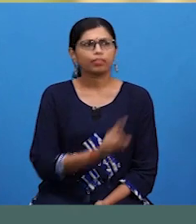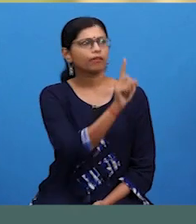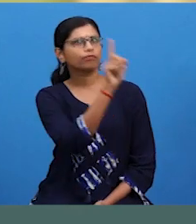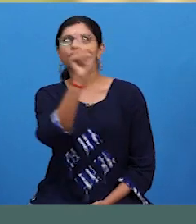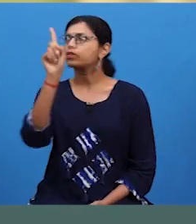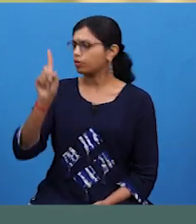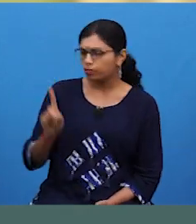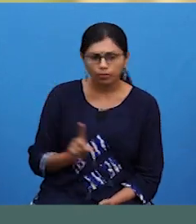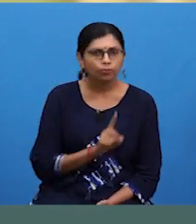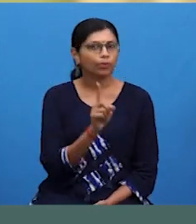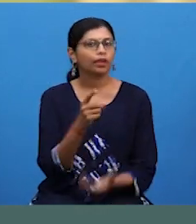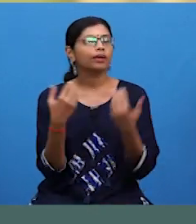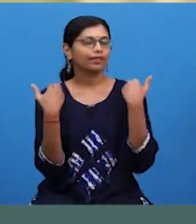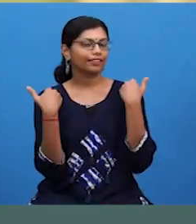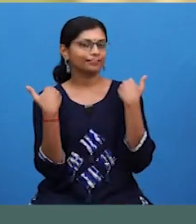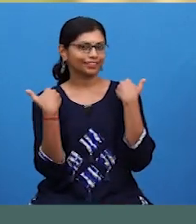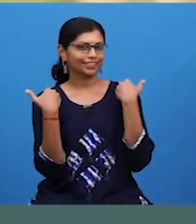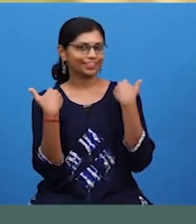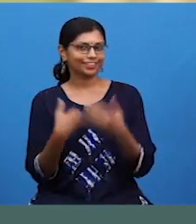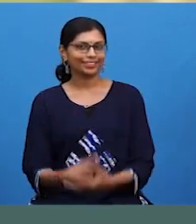everywhere, including on